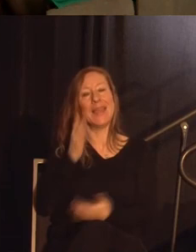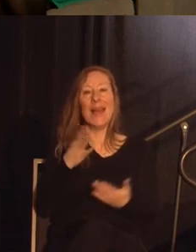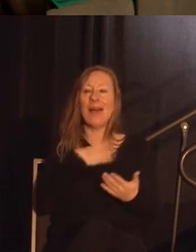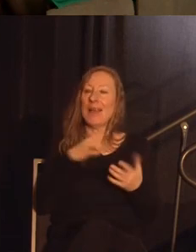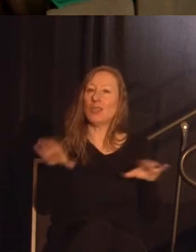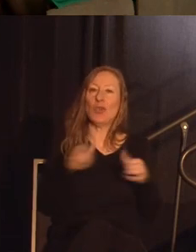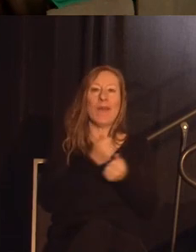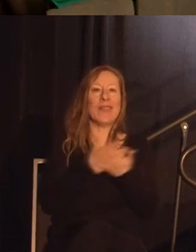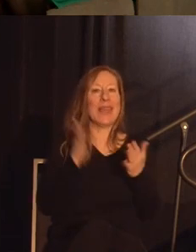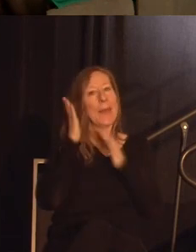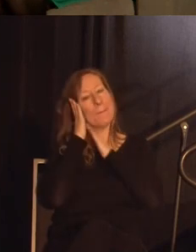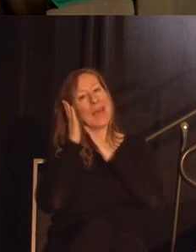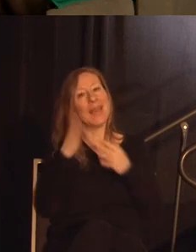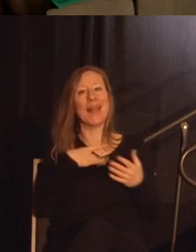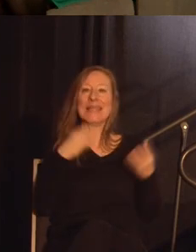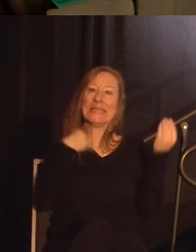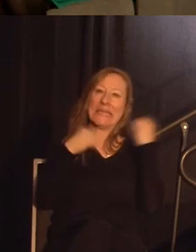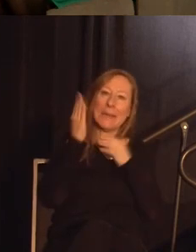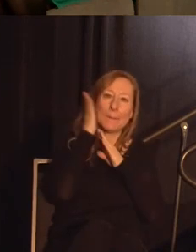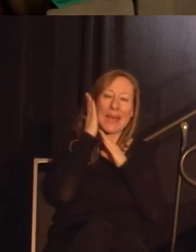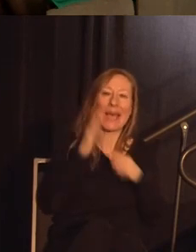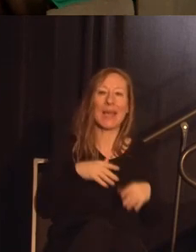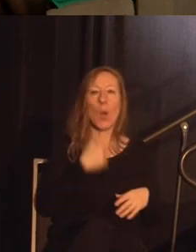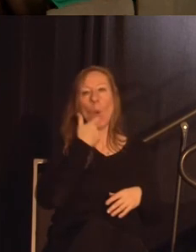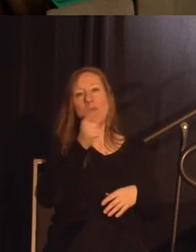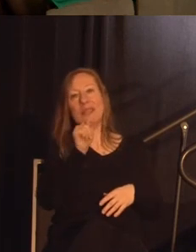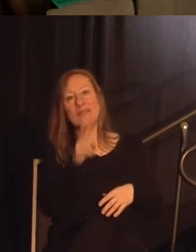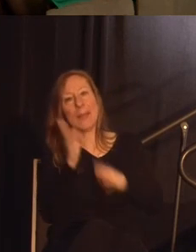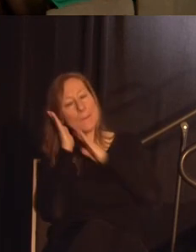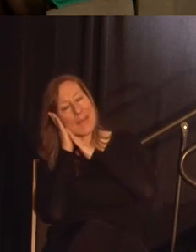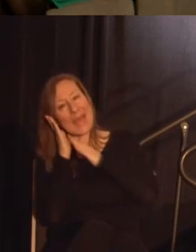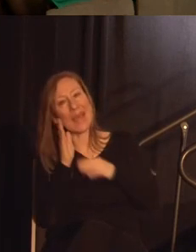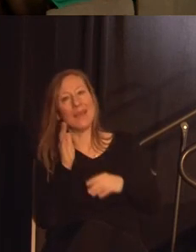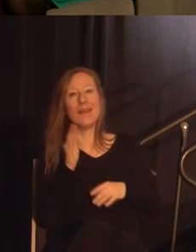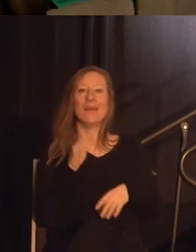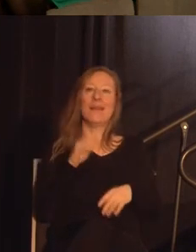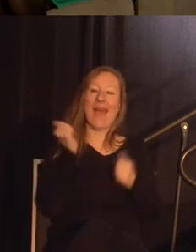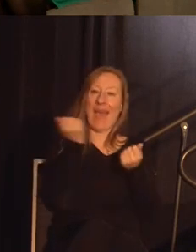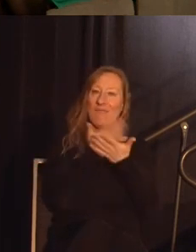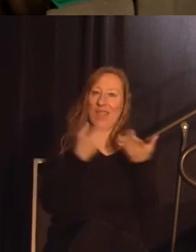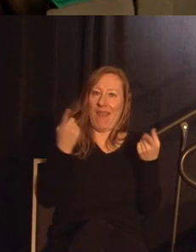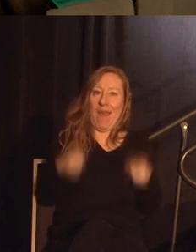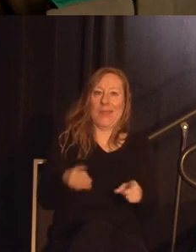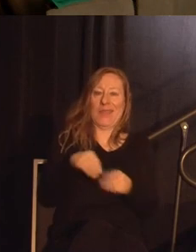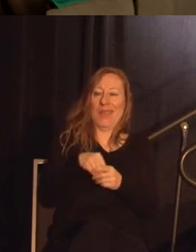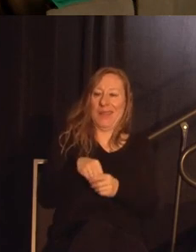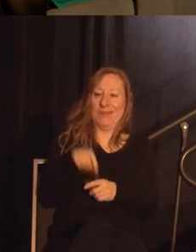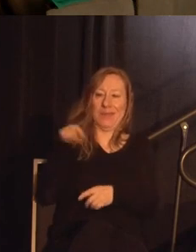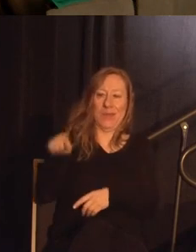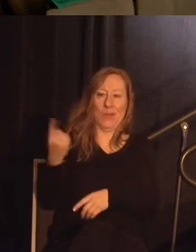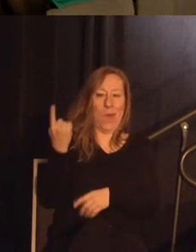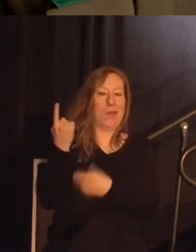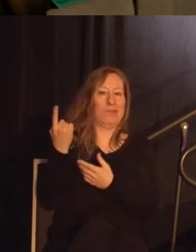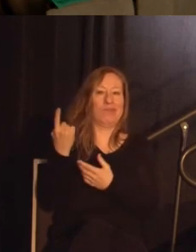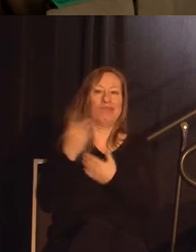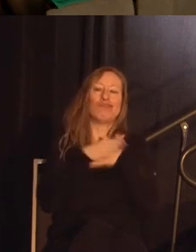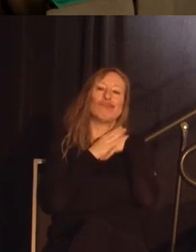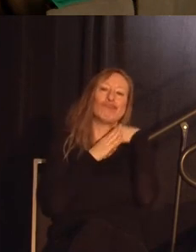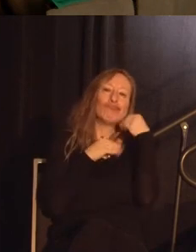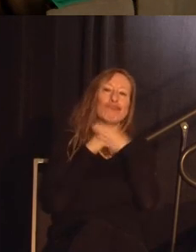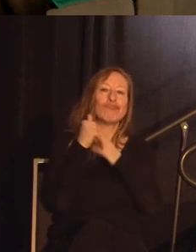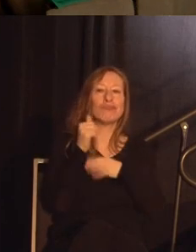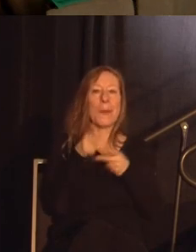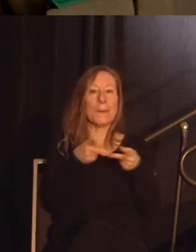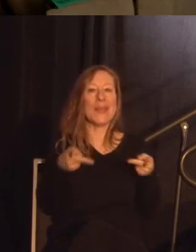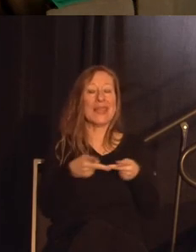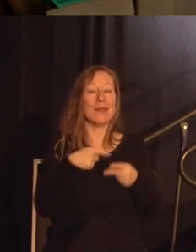everything in bed. Like, I like to eat in bed. I like to watch TV in bed. Like, it's all the things happen in this, like, very, very cozy place. And I